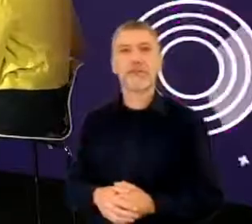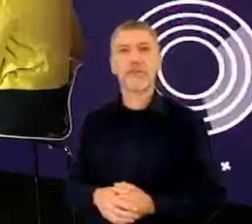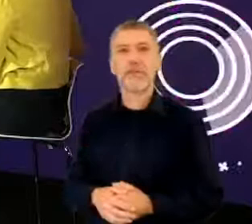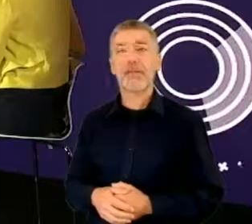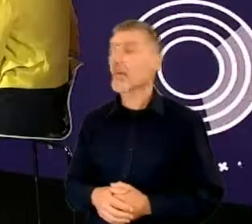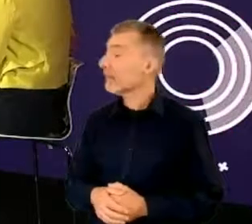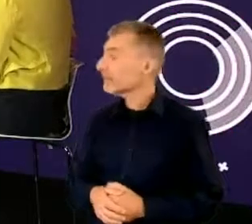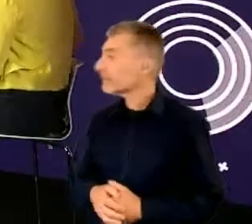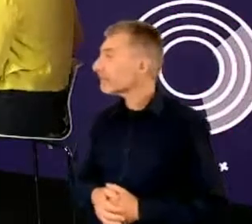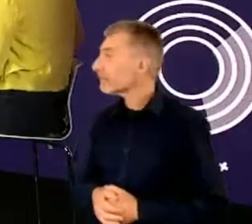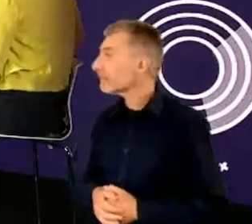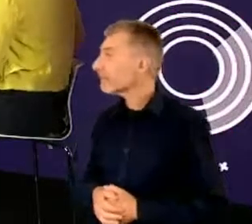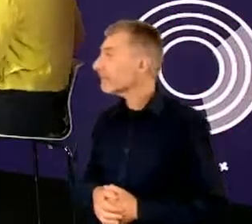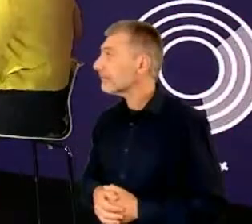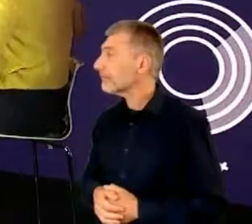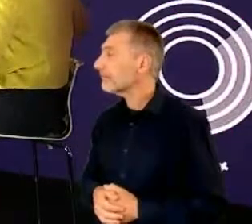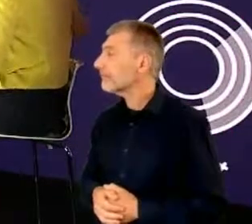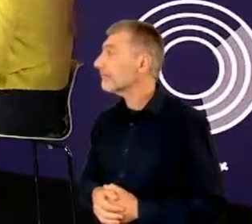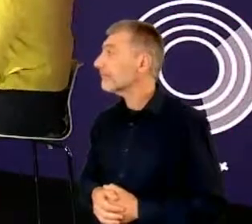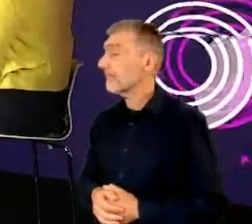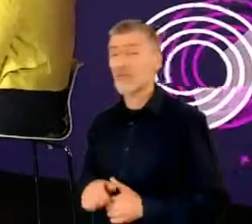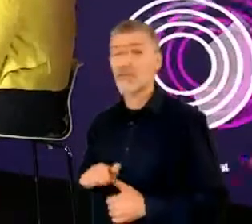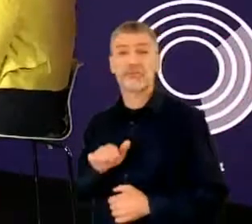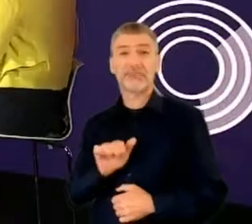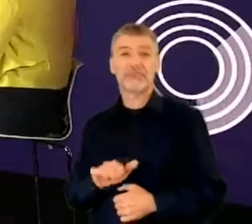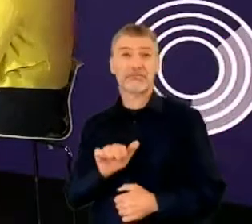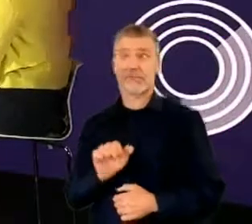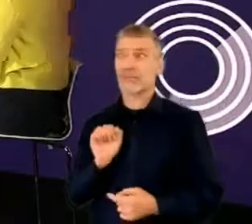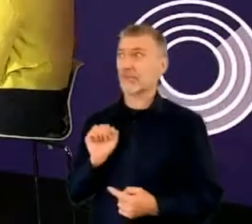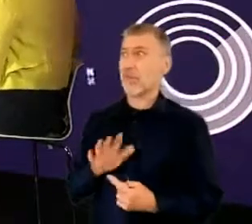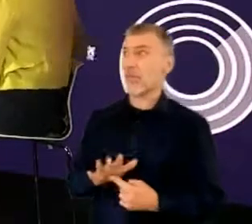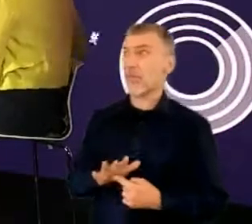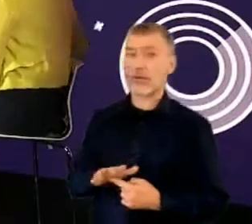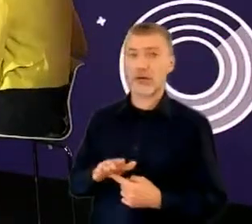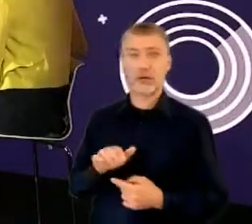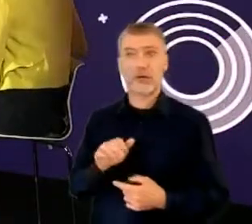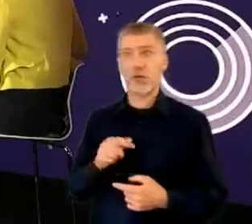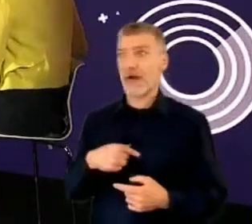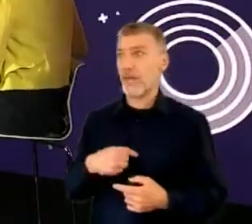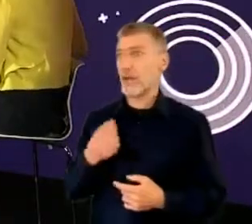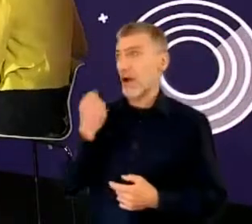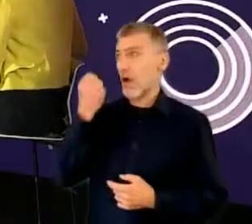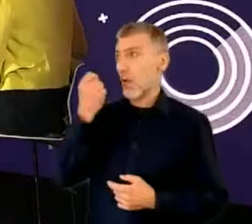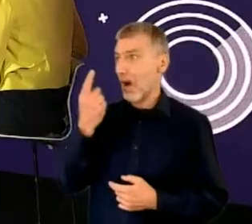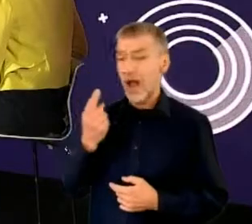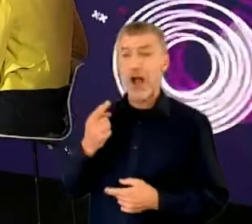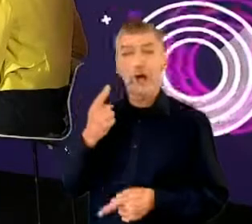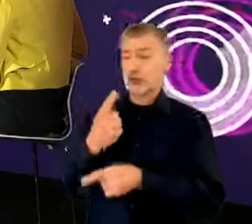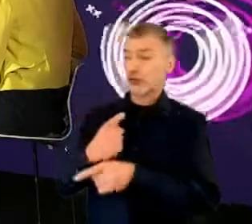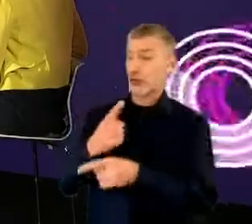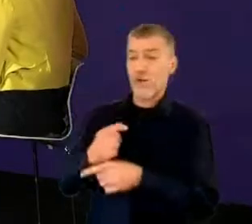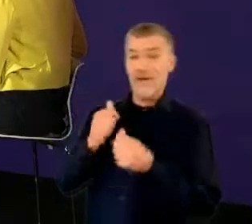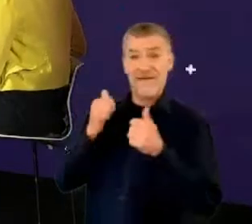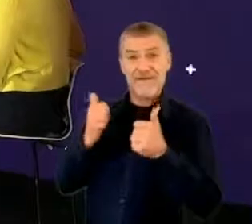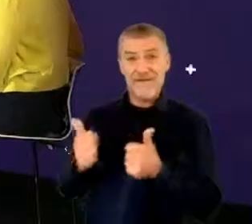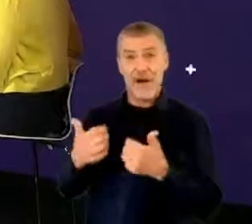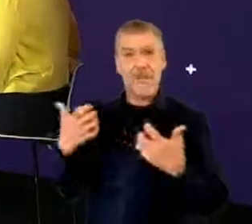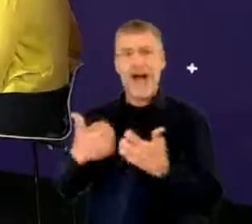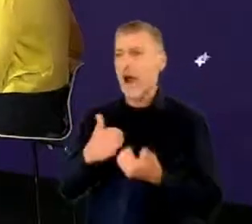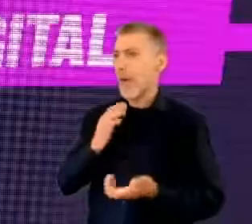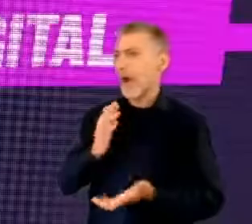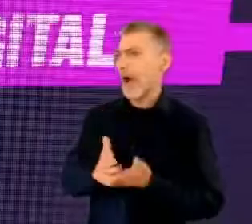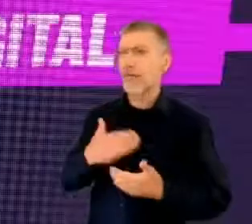we spend here even talking about it now, it's just like we've just got to move as fast as we can and get everybody on board. So again, what